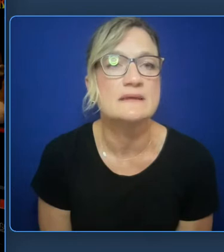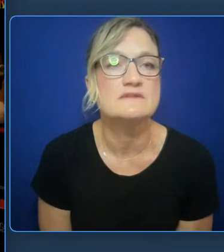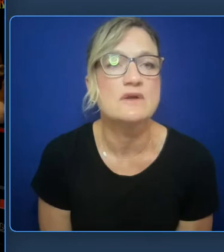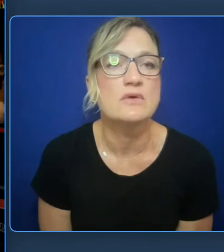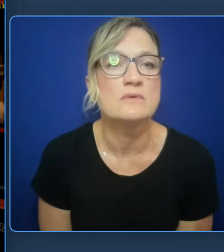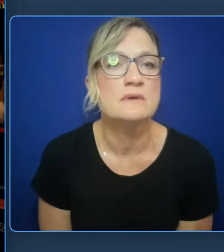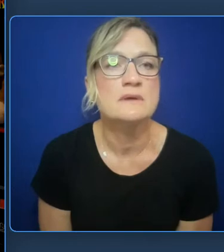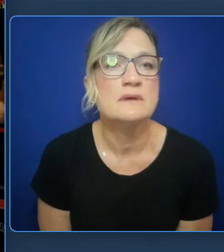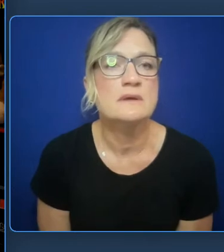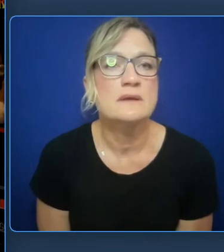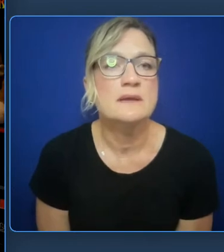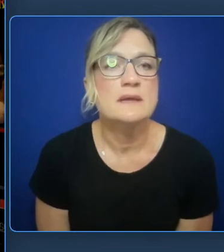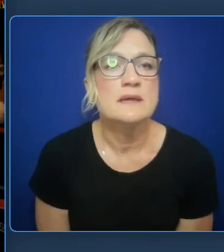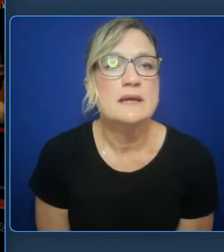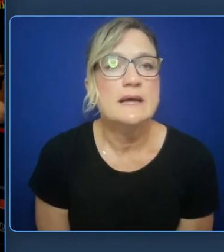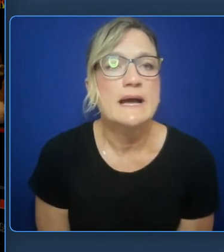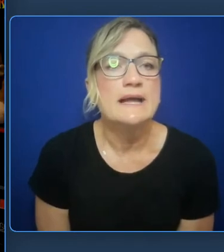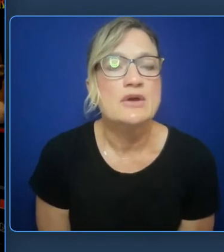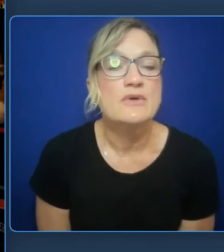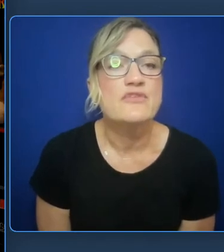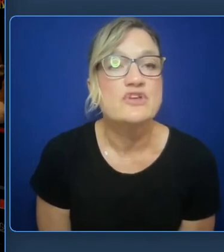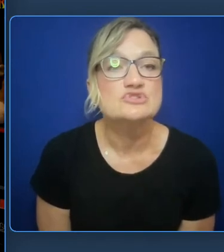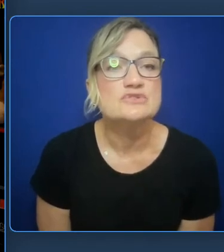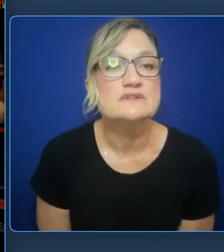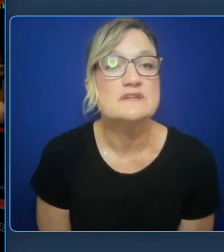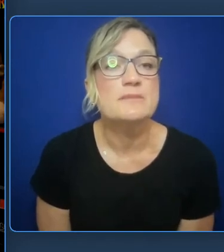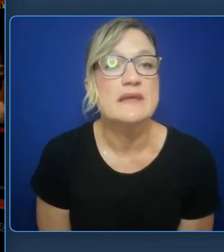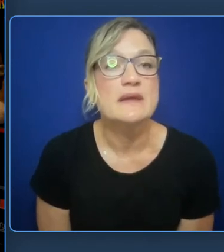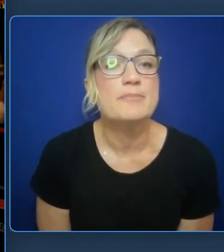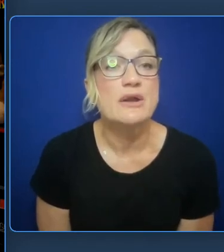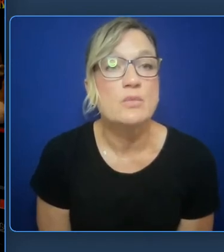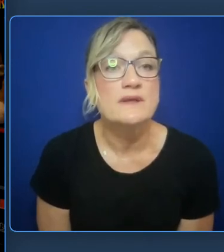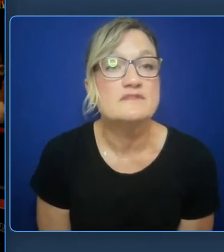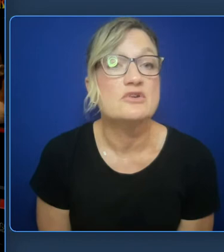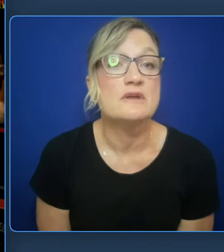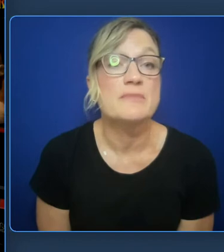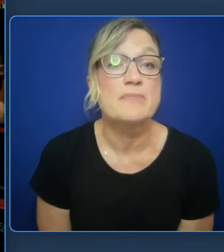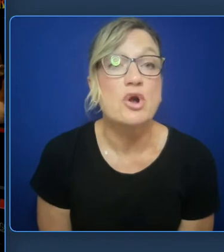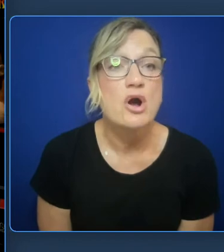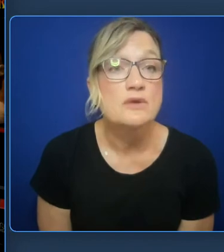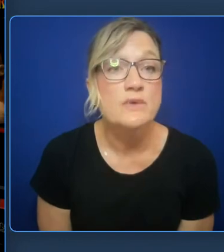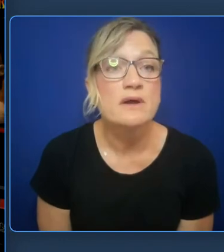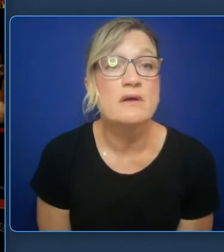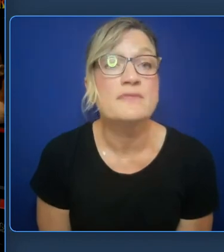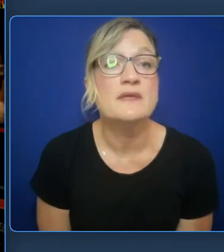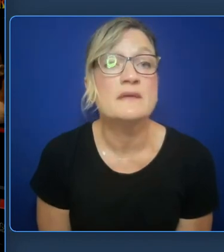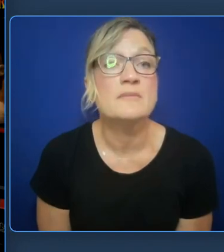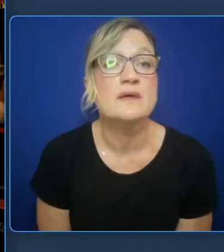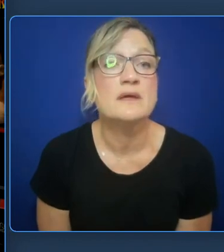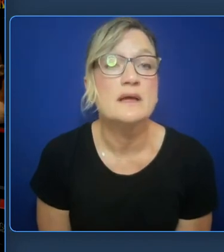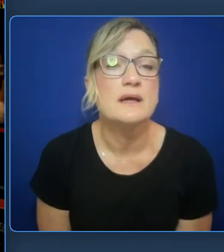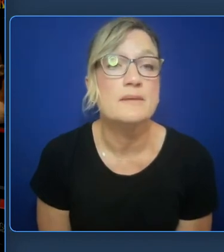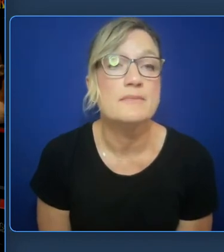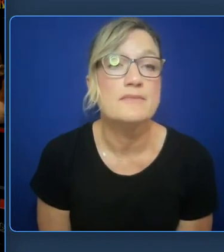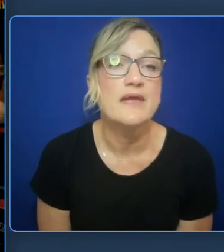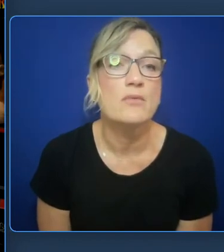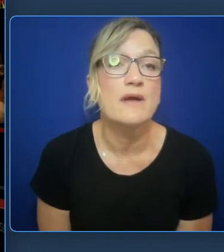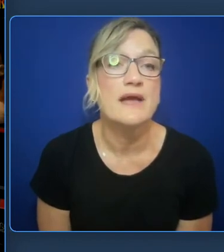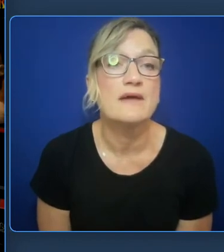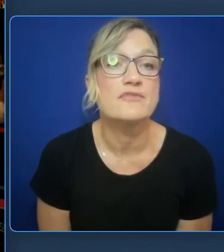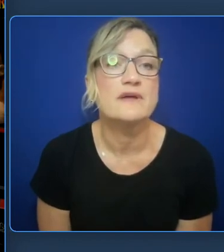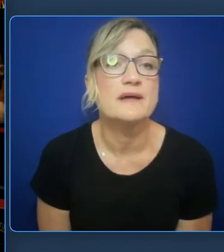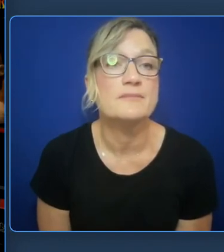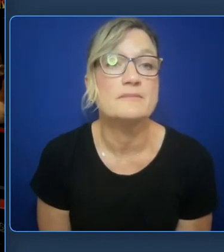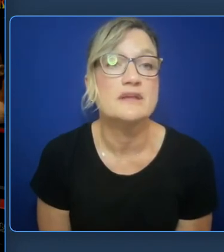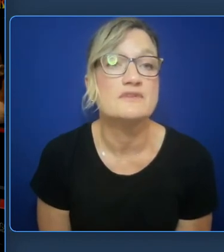different kinds. So I know in the future, there's going to be better ones. There are going to be better hardware on them. They